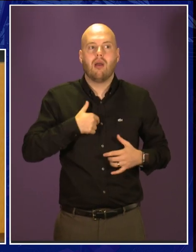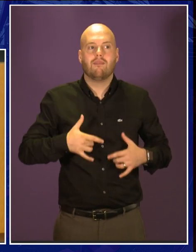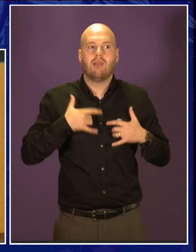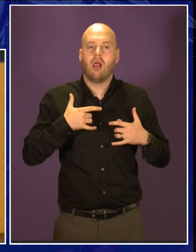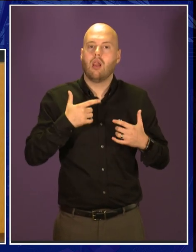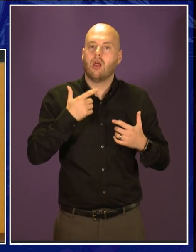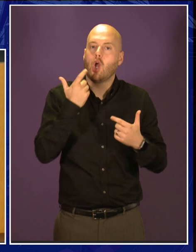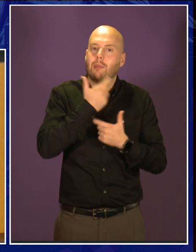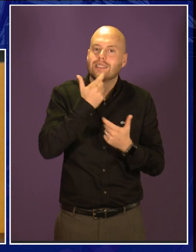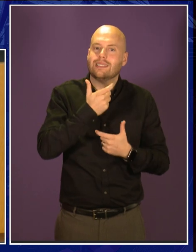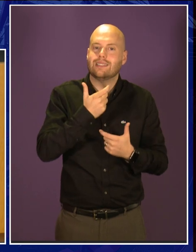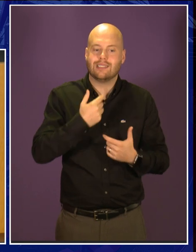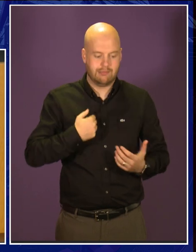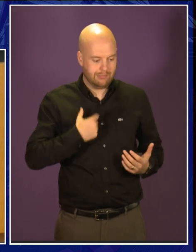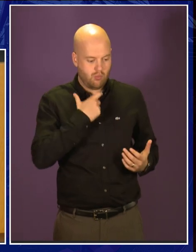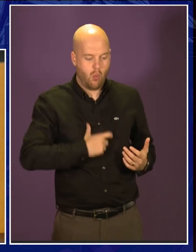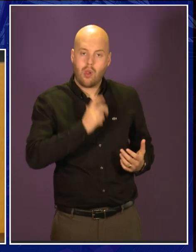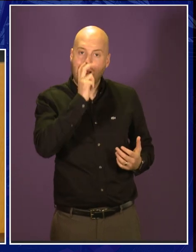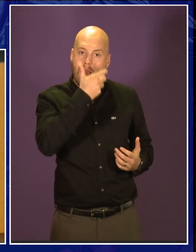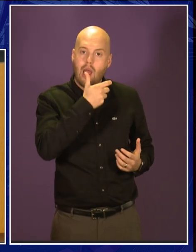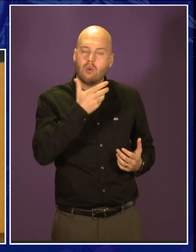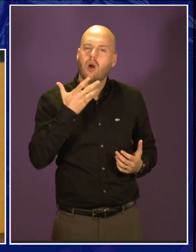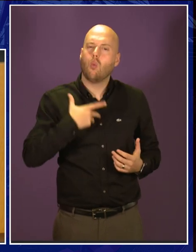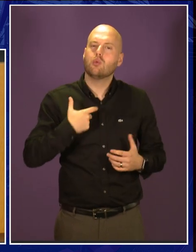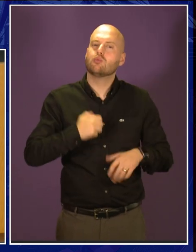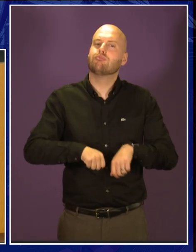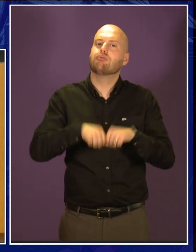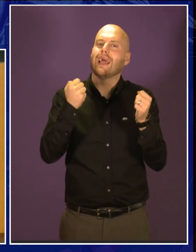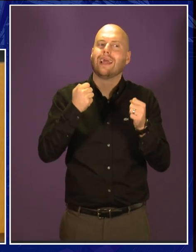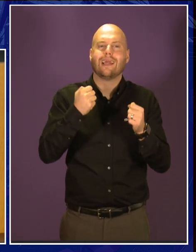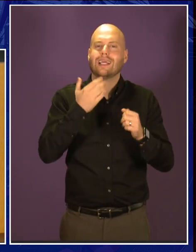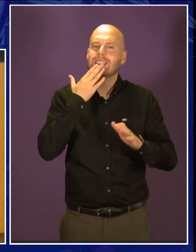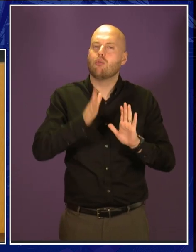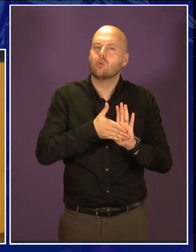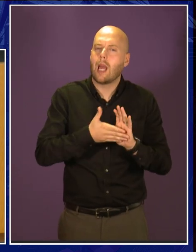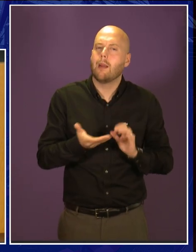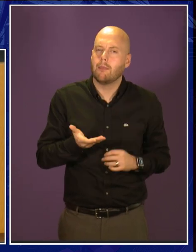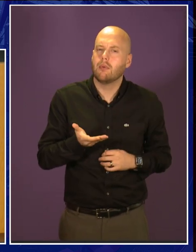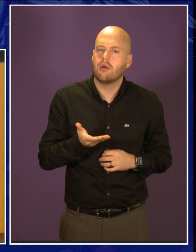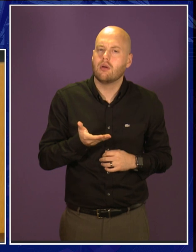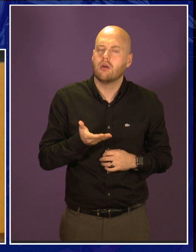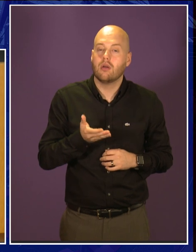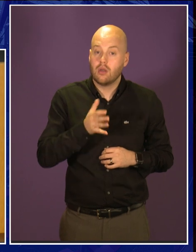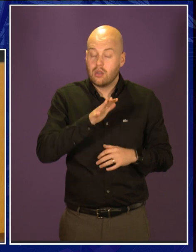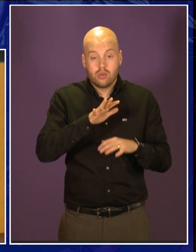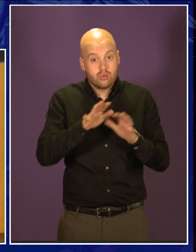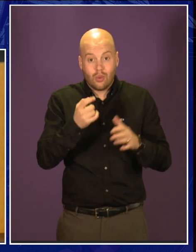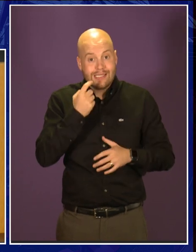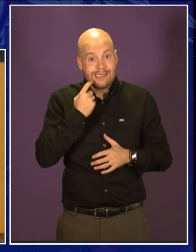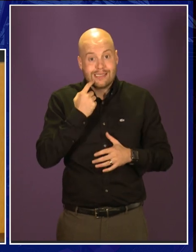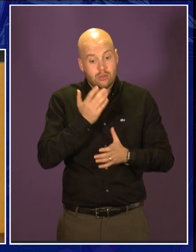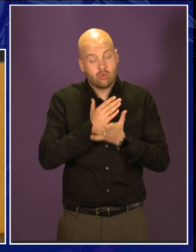many things, about who we are and what we want to be. And also to share stories. It's not easy to share a story, guys.